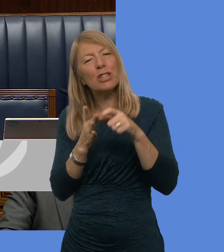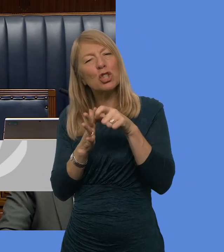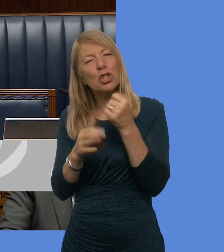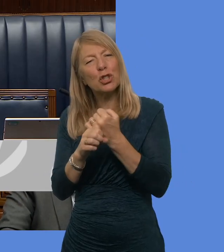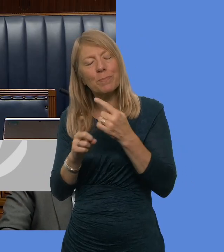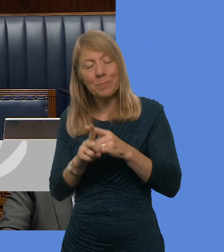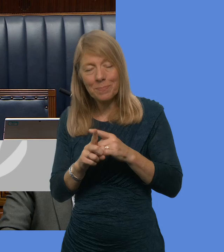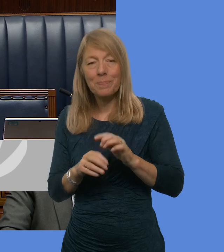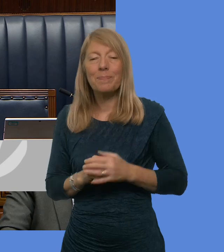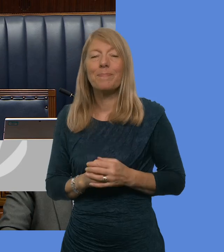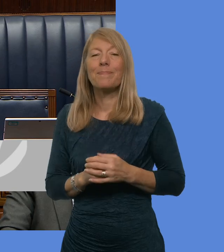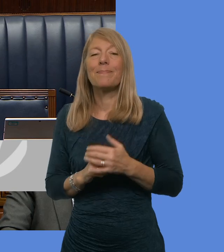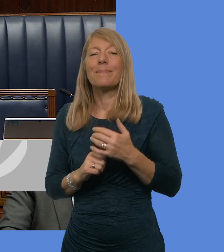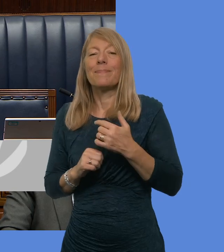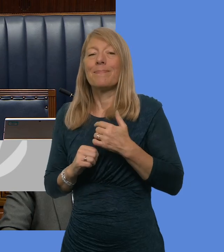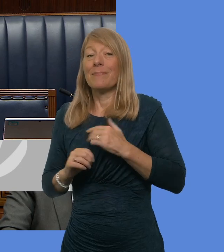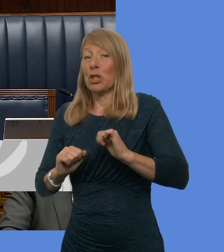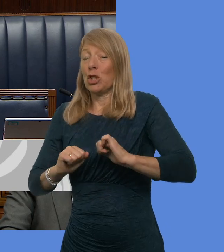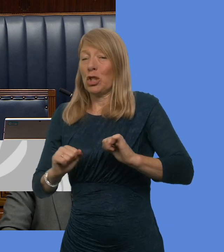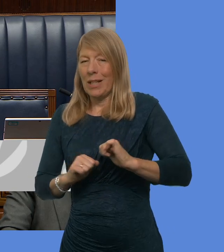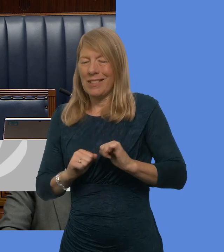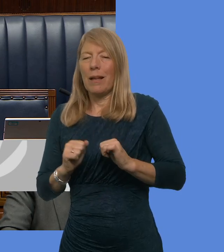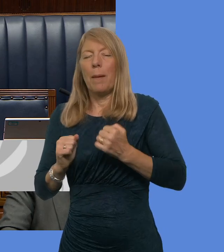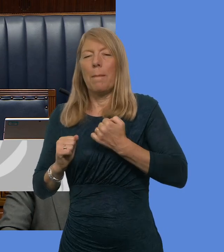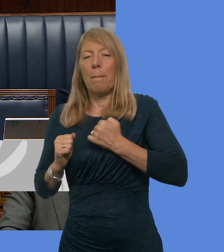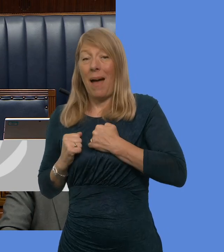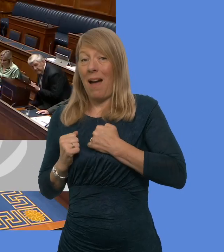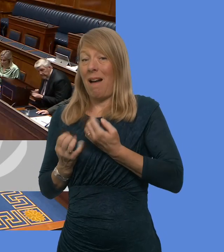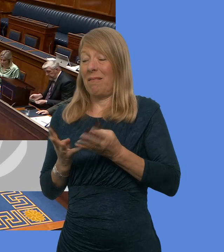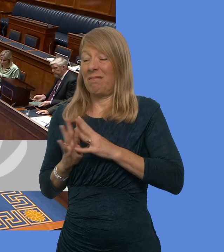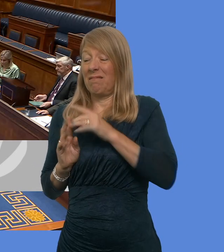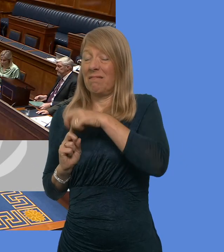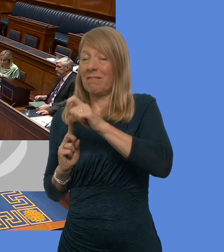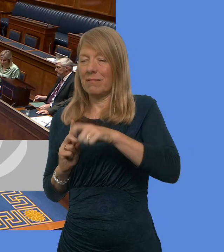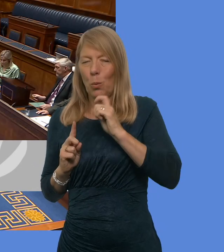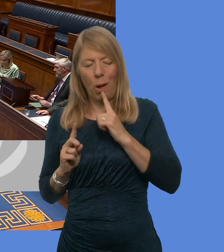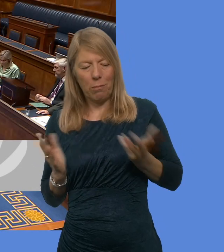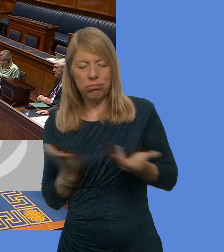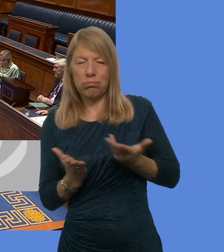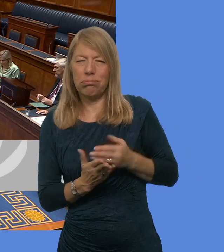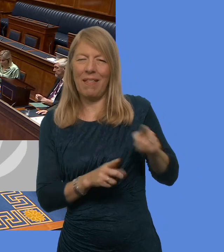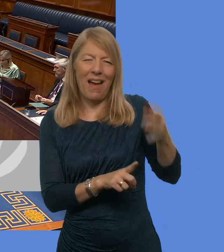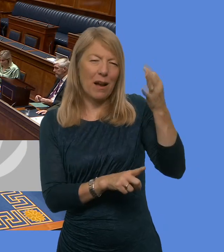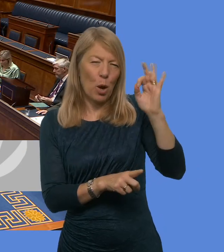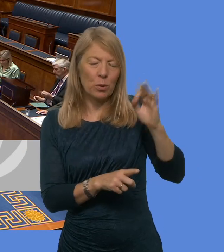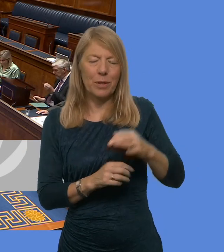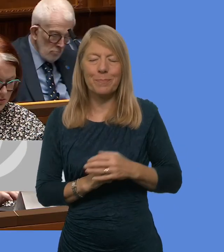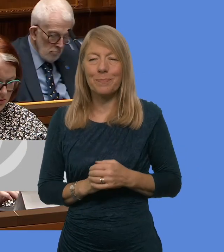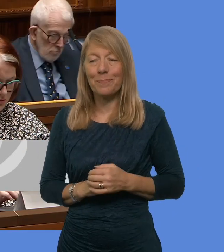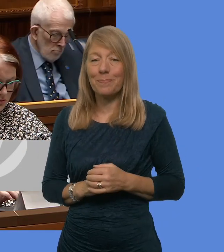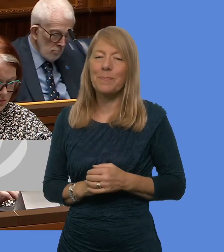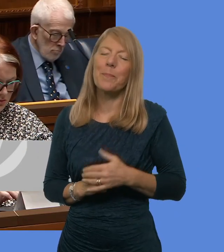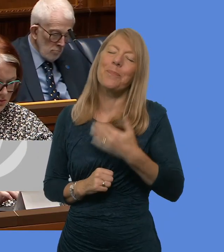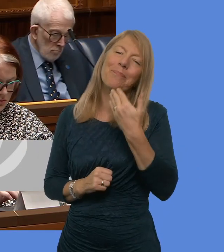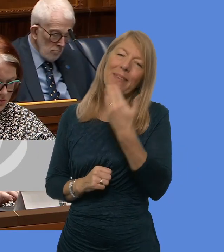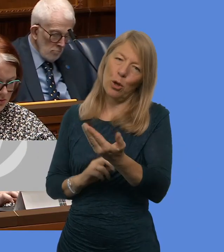the section office will have had engagement with the Council in that regard. Mr. Helson. Thank you. Minister, given the significant public concern at